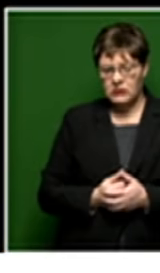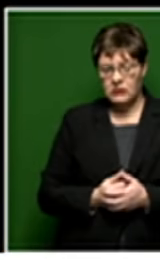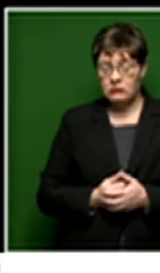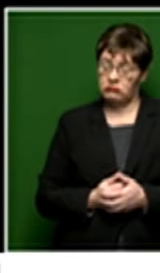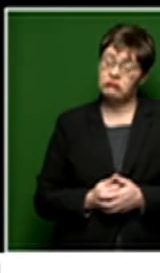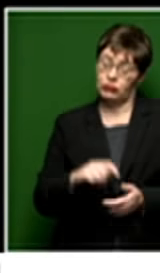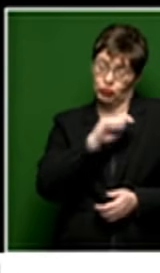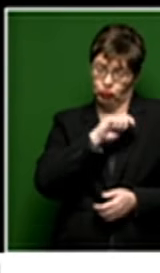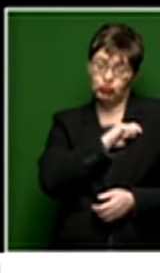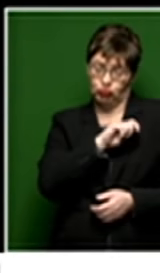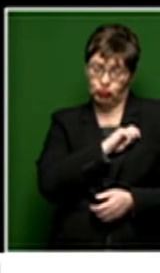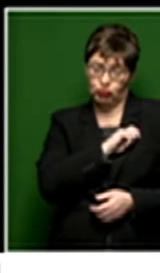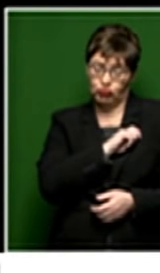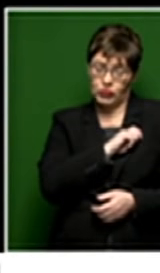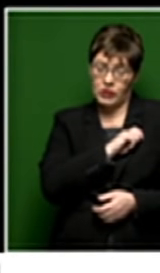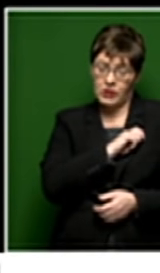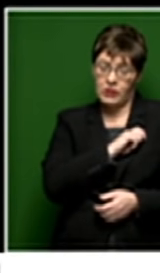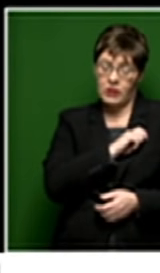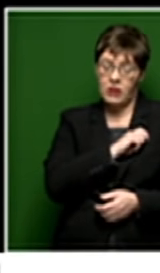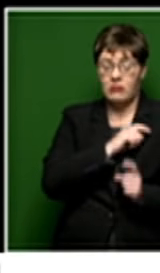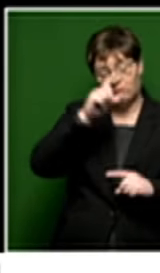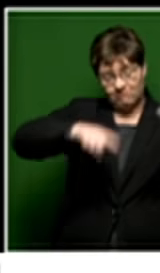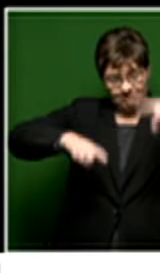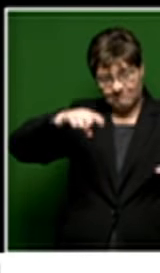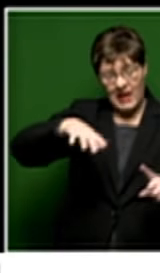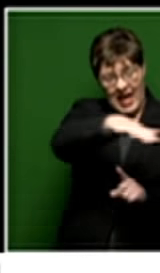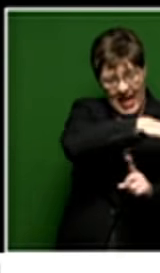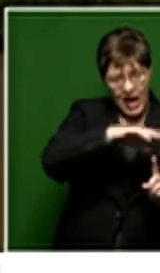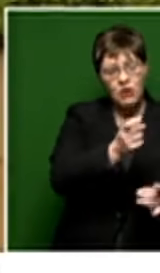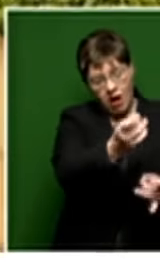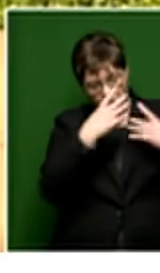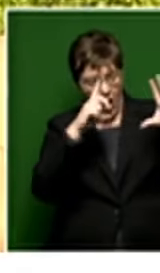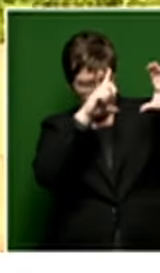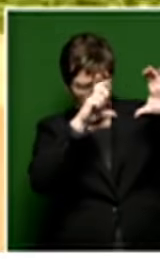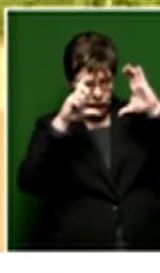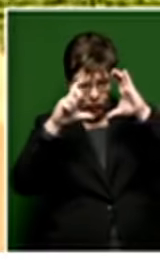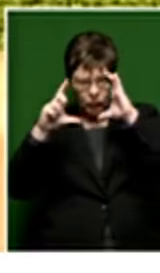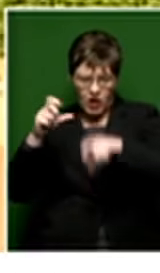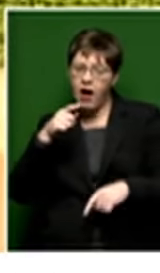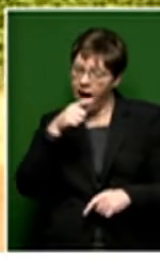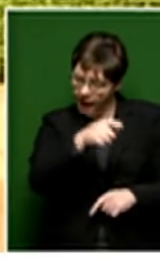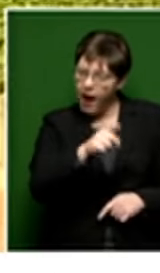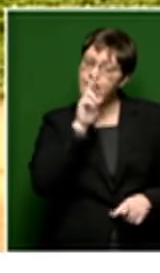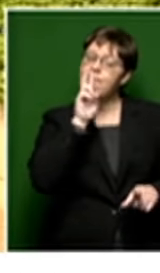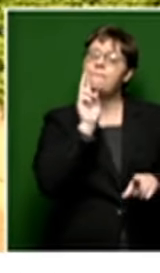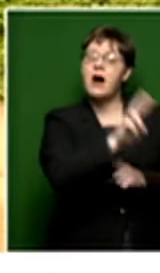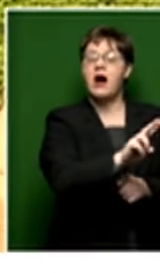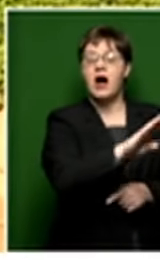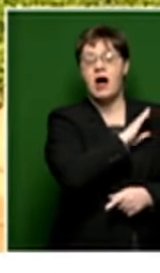you that people from different areas, they have sent me photos which is saying they have seen